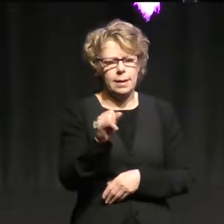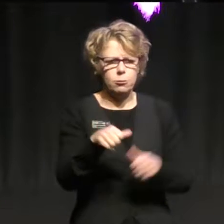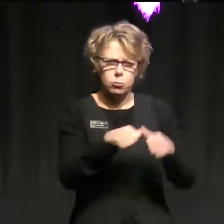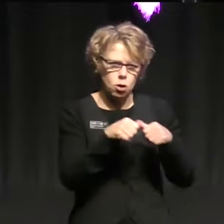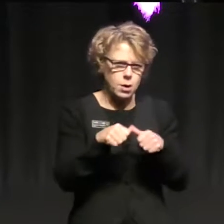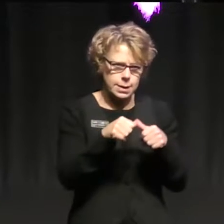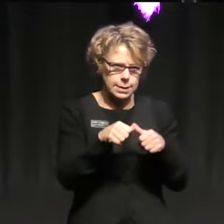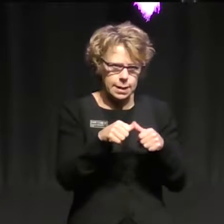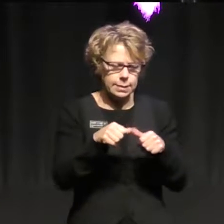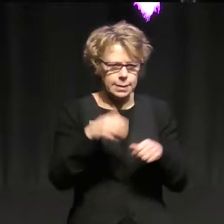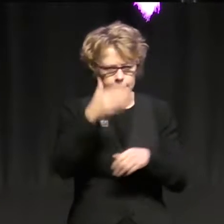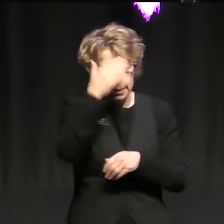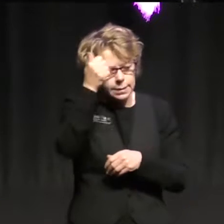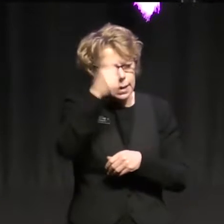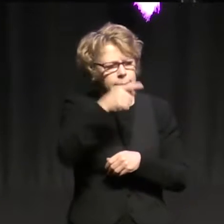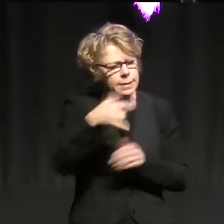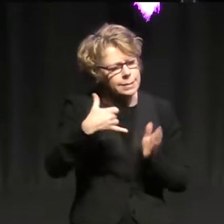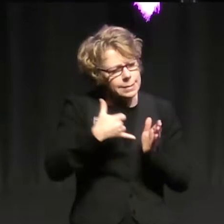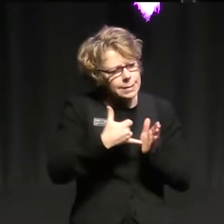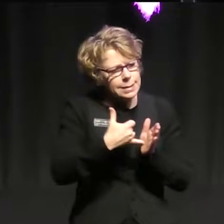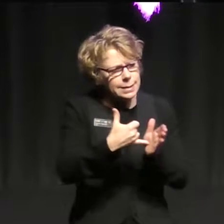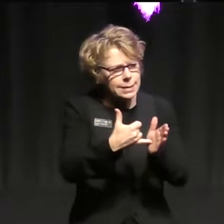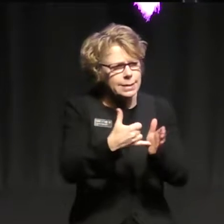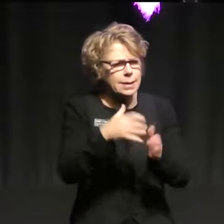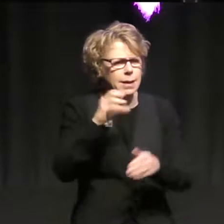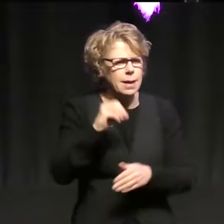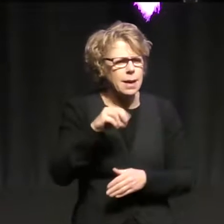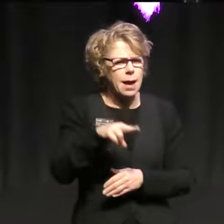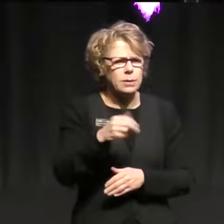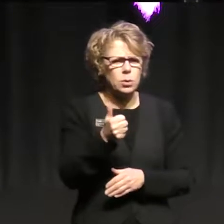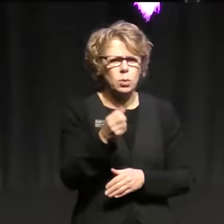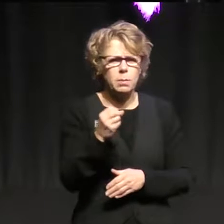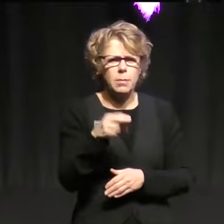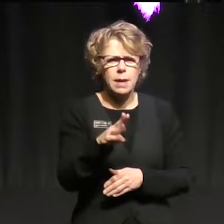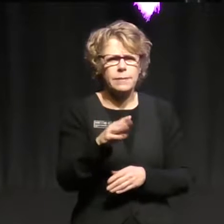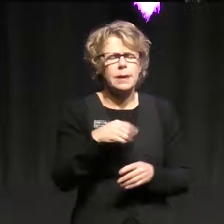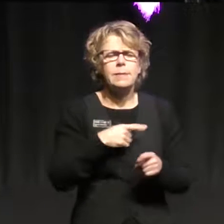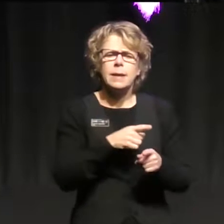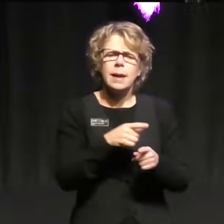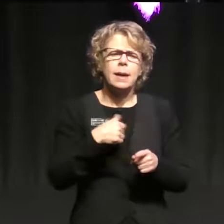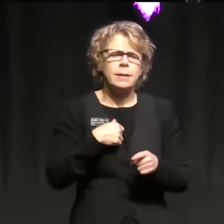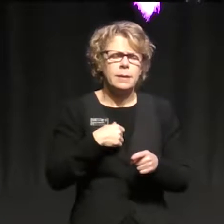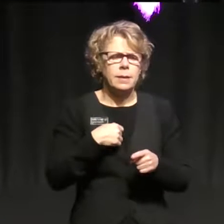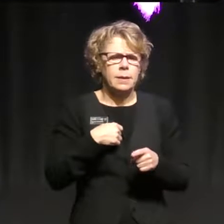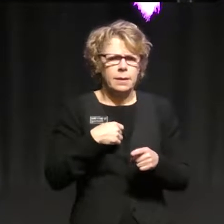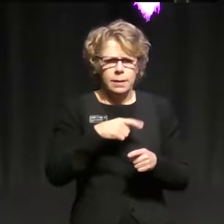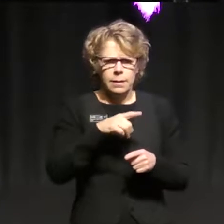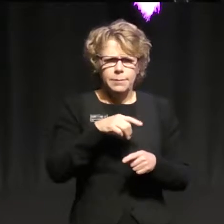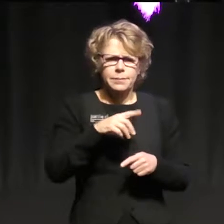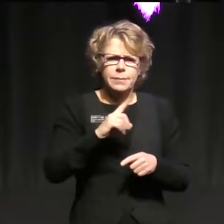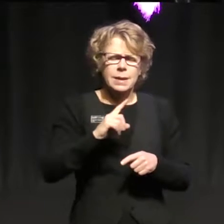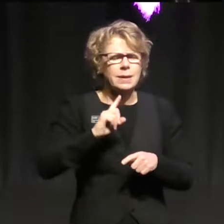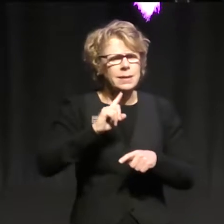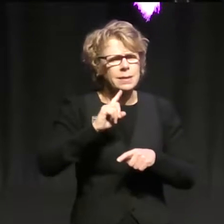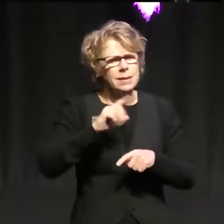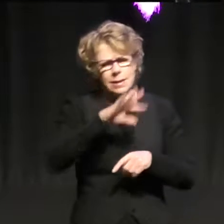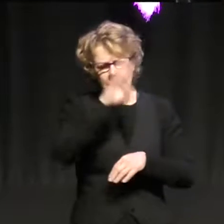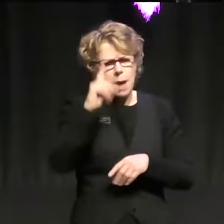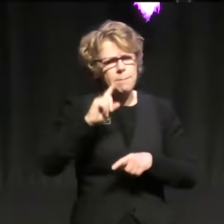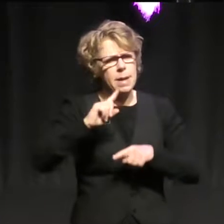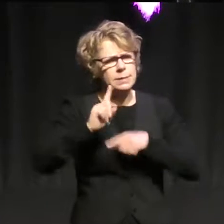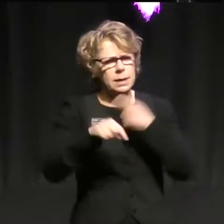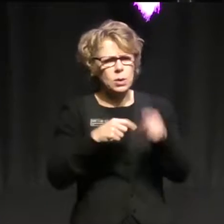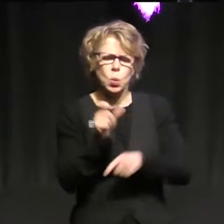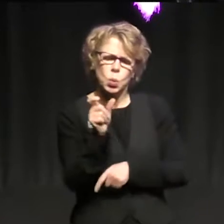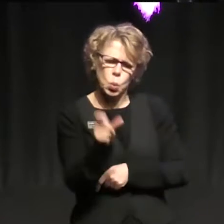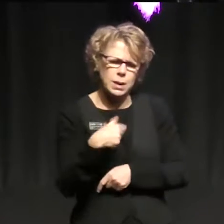has this concept of Anuband. What this old traditional word Anuband, what does it mean? What is